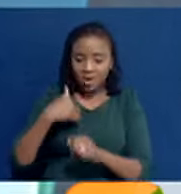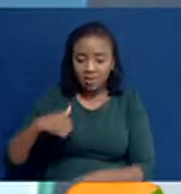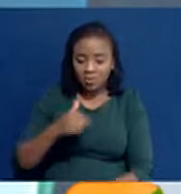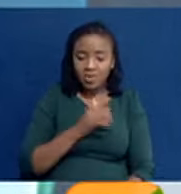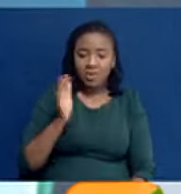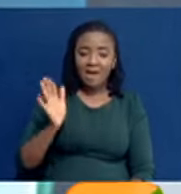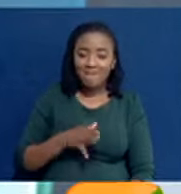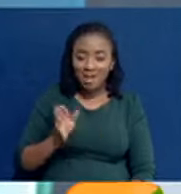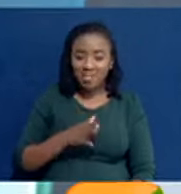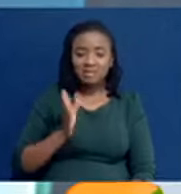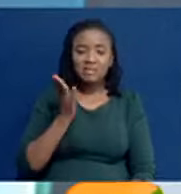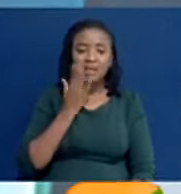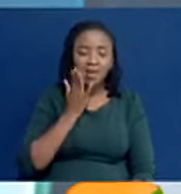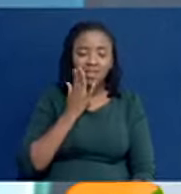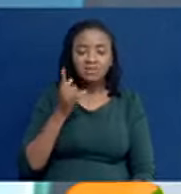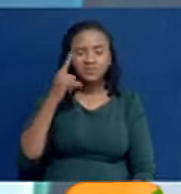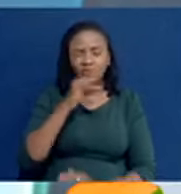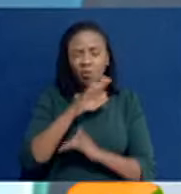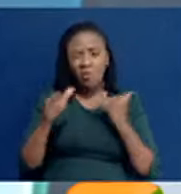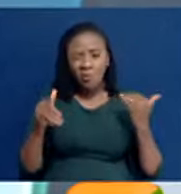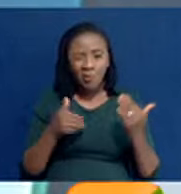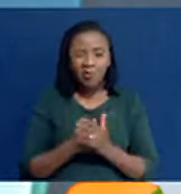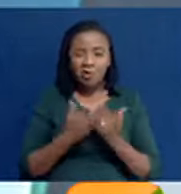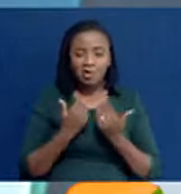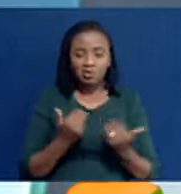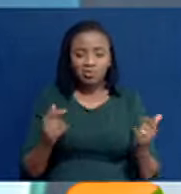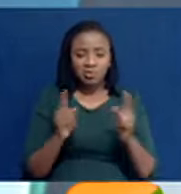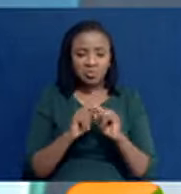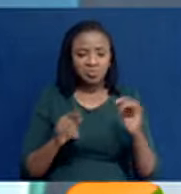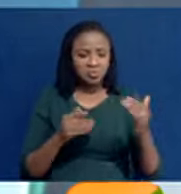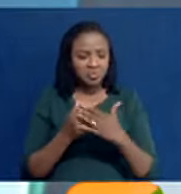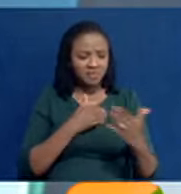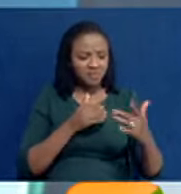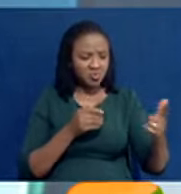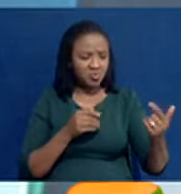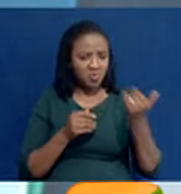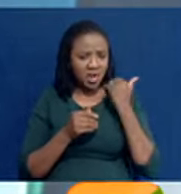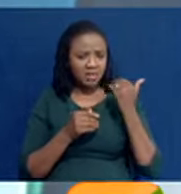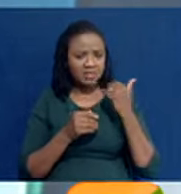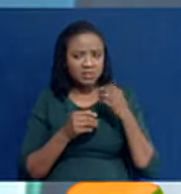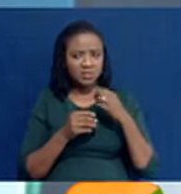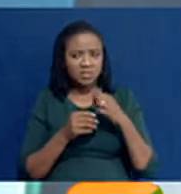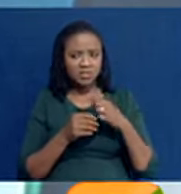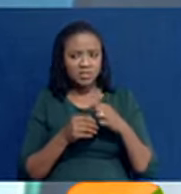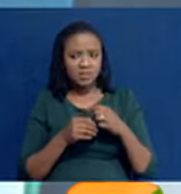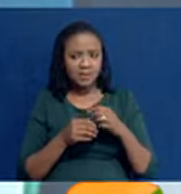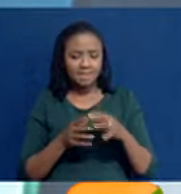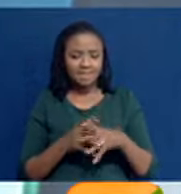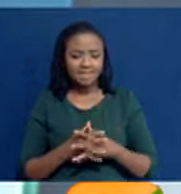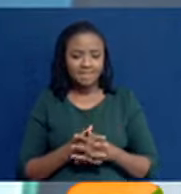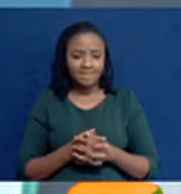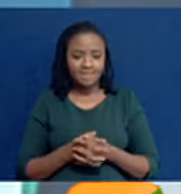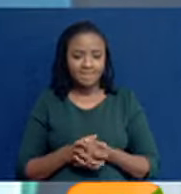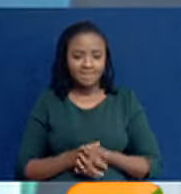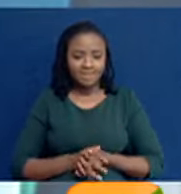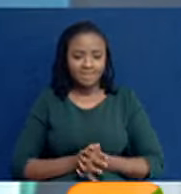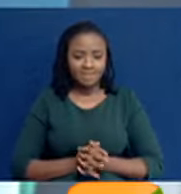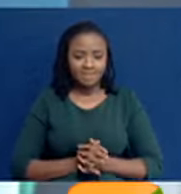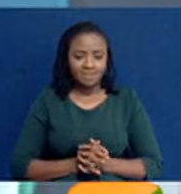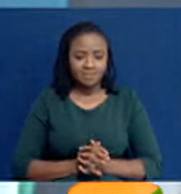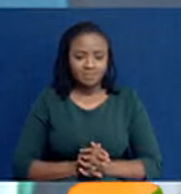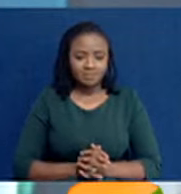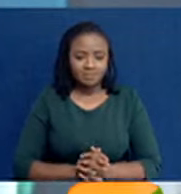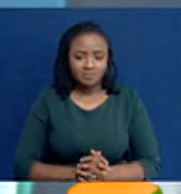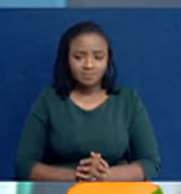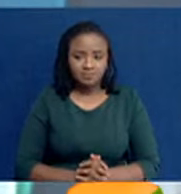both. And you ask me whether it's, I believe, my hope is that they should, the others should write.